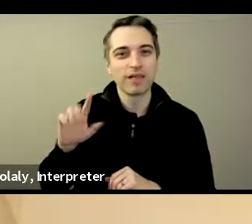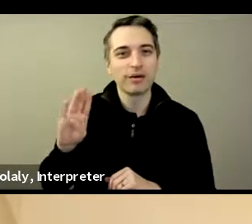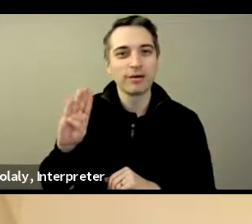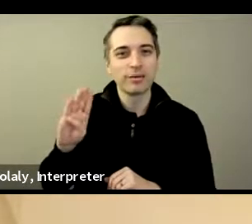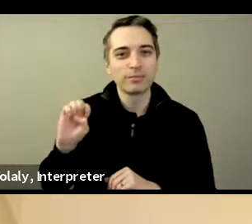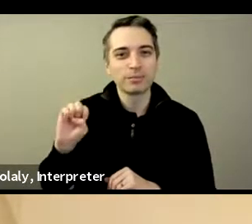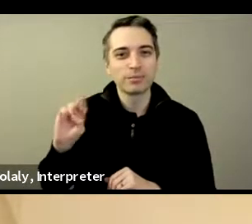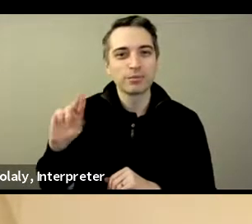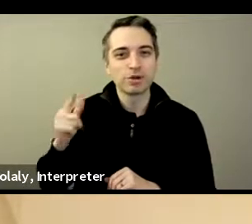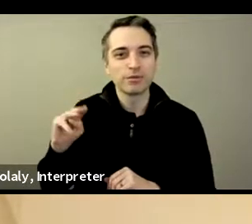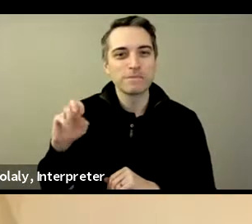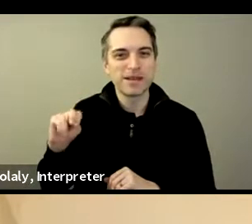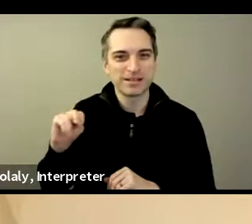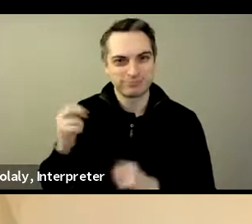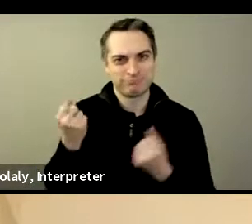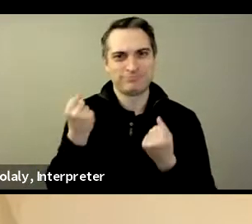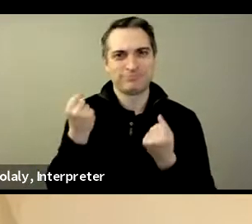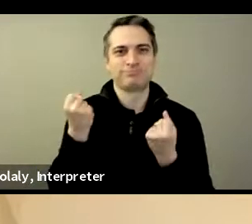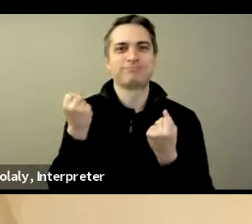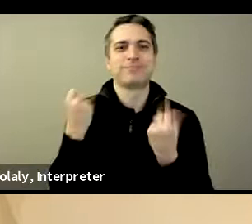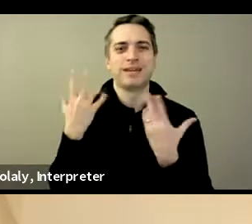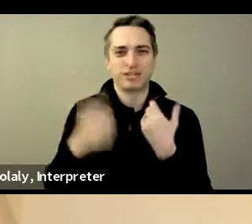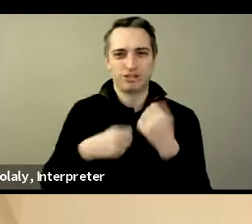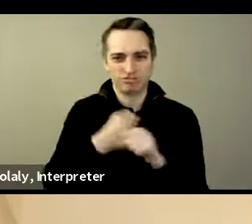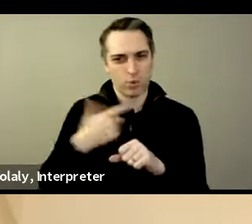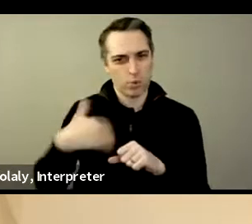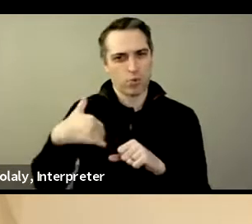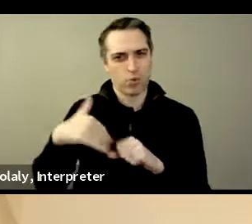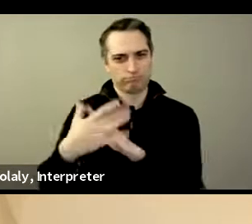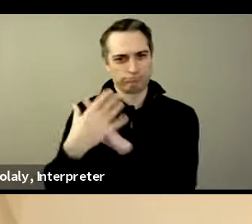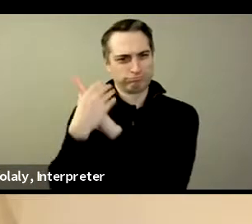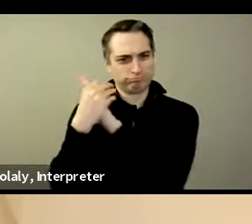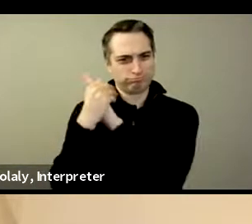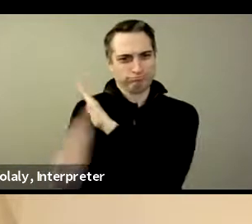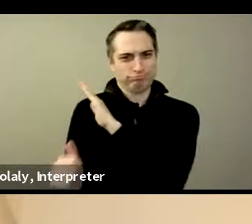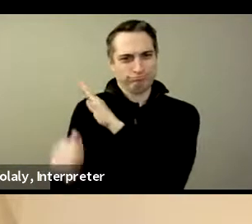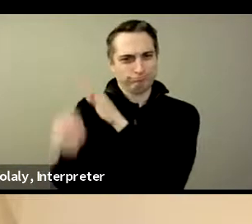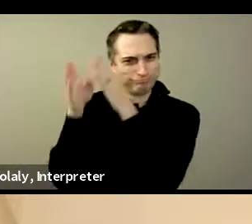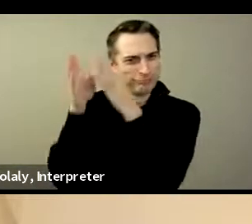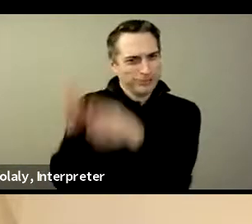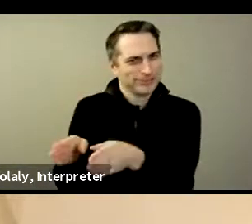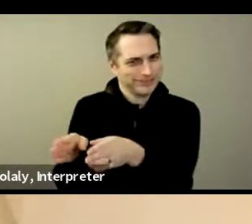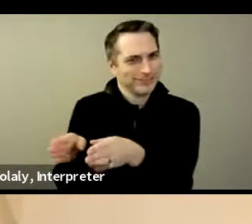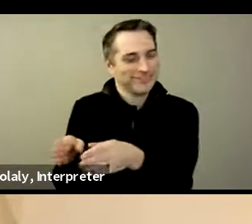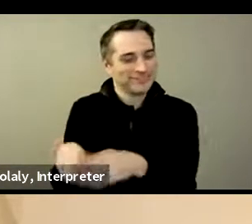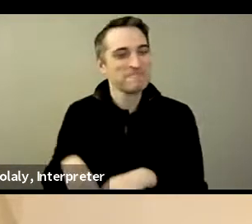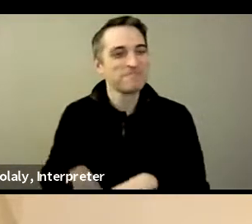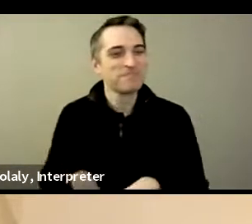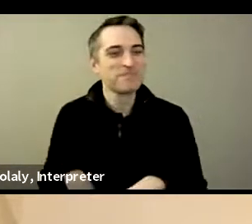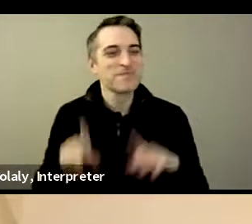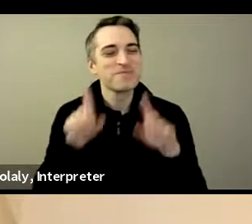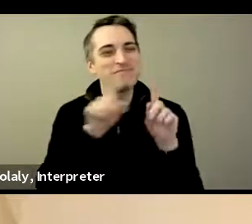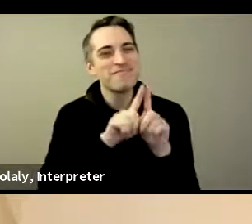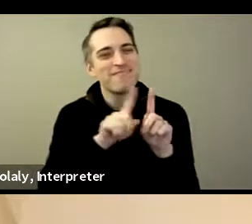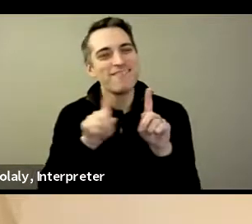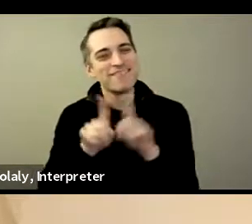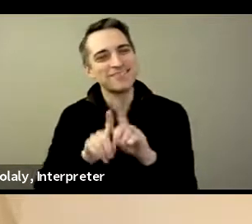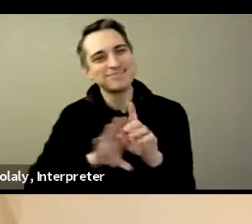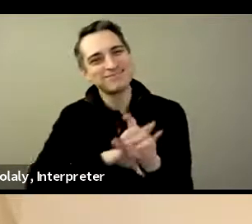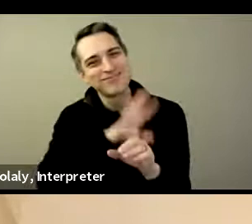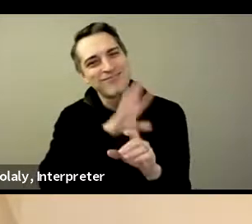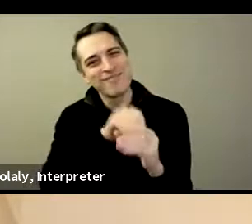she's a very capable person. I've also been involved